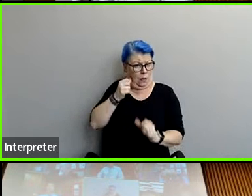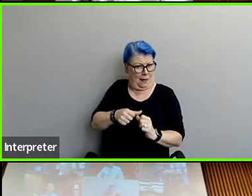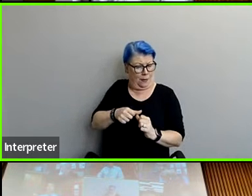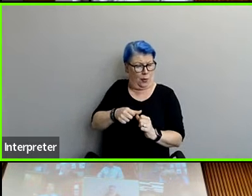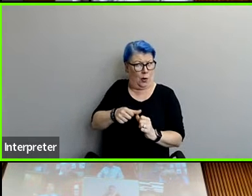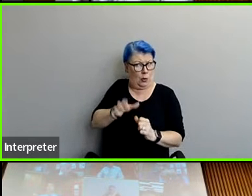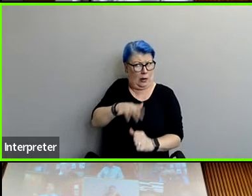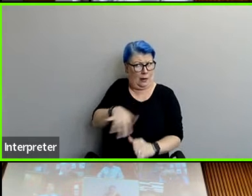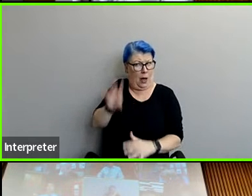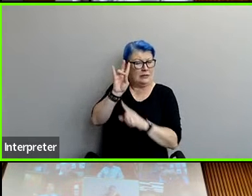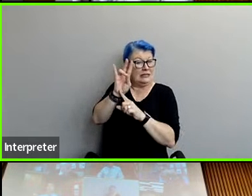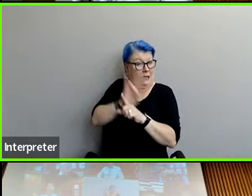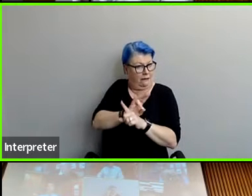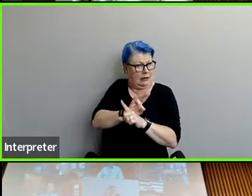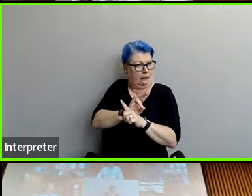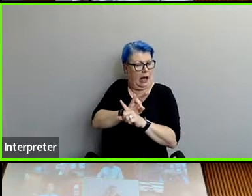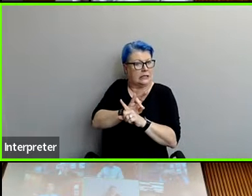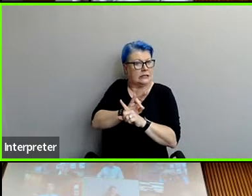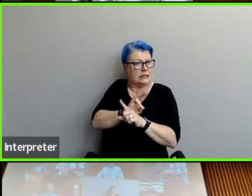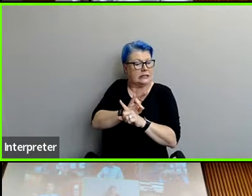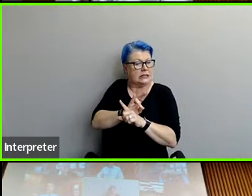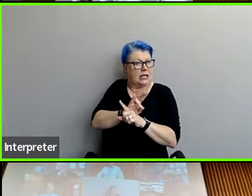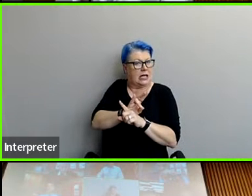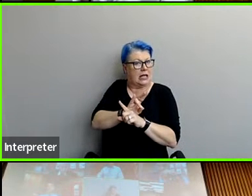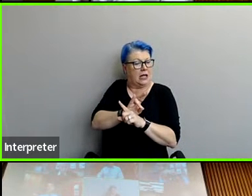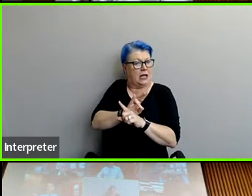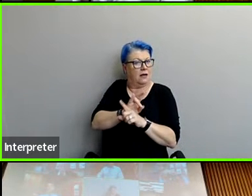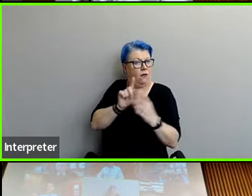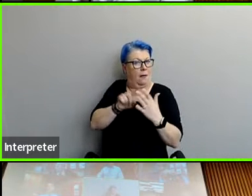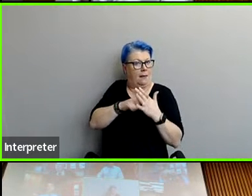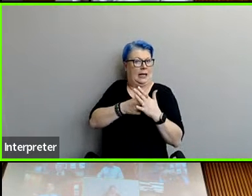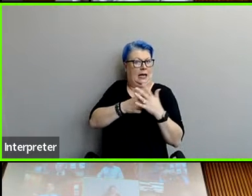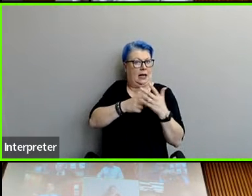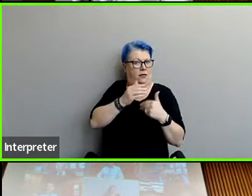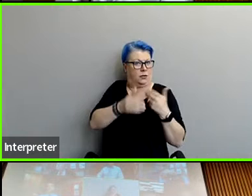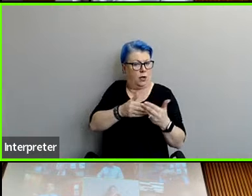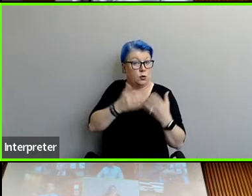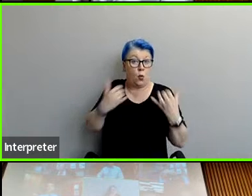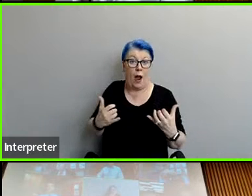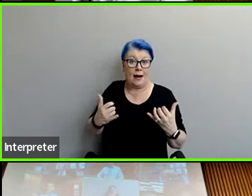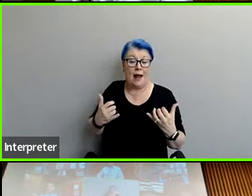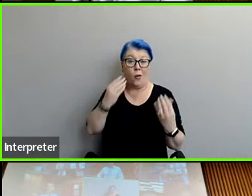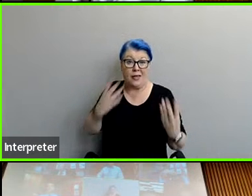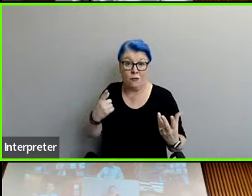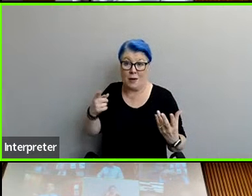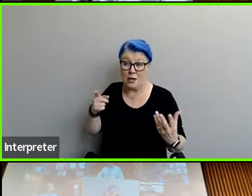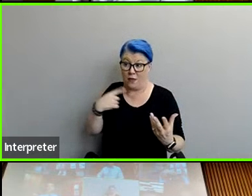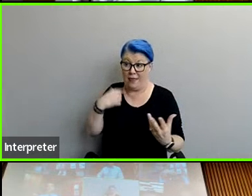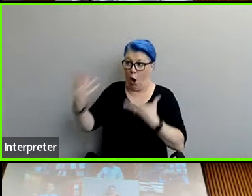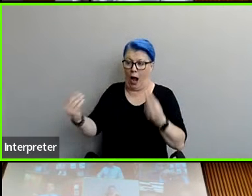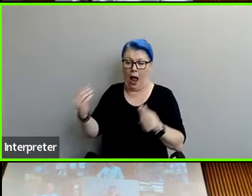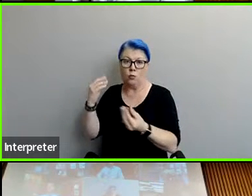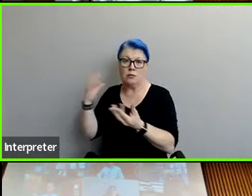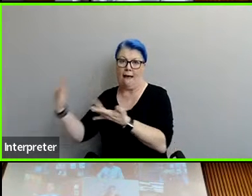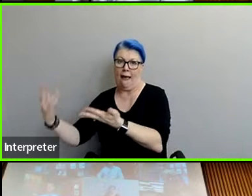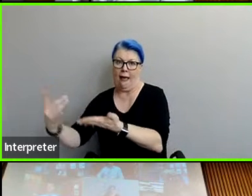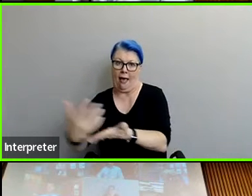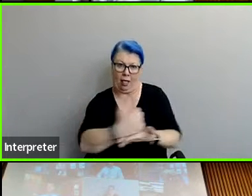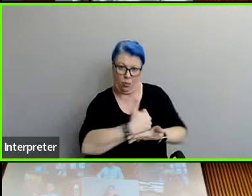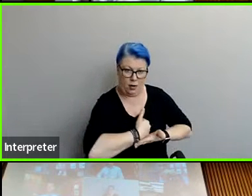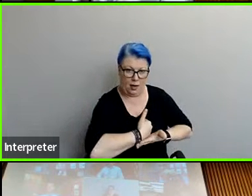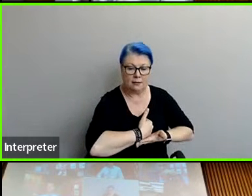about 6-7 months in, so right now they're gathering the information of what are those different programs